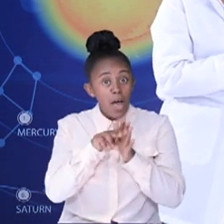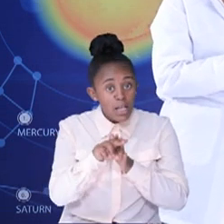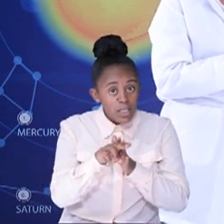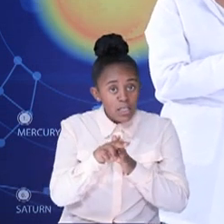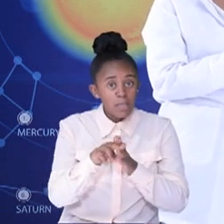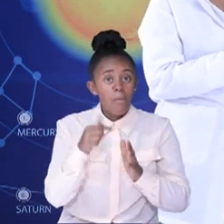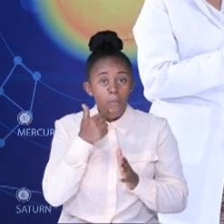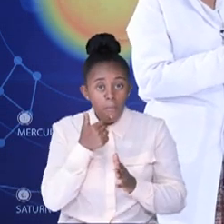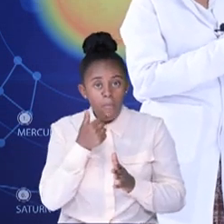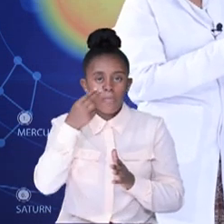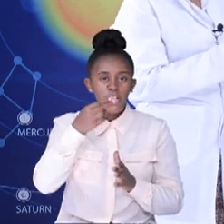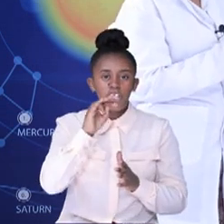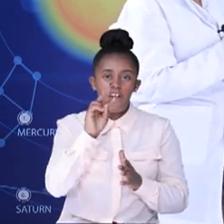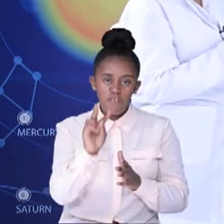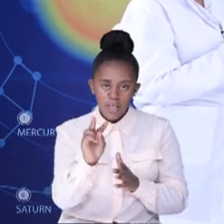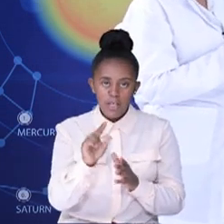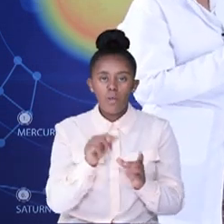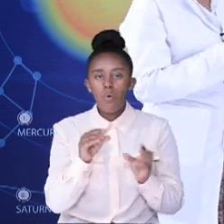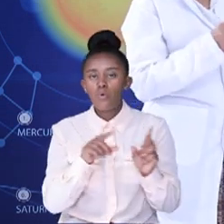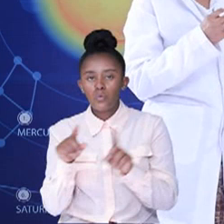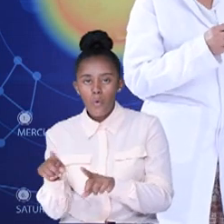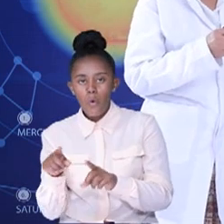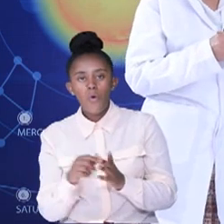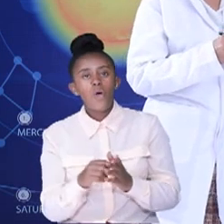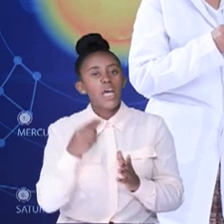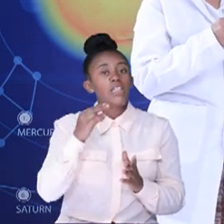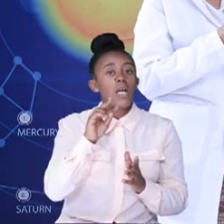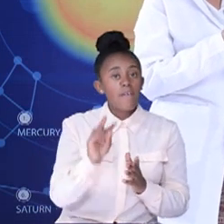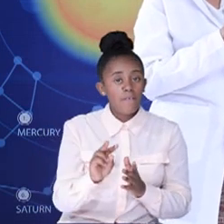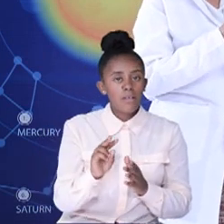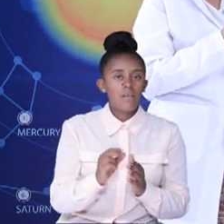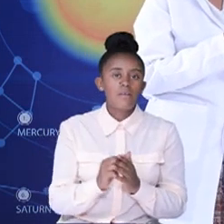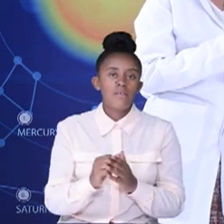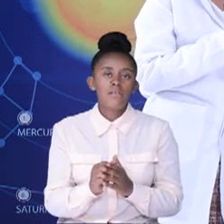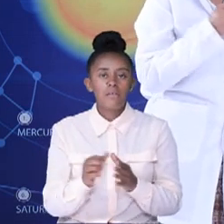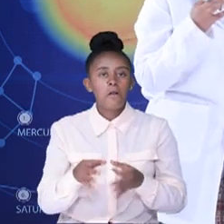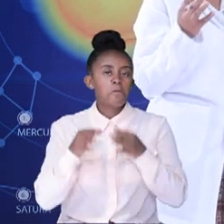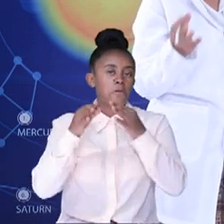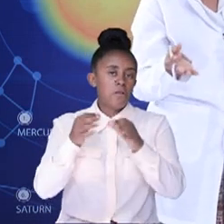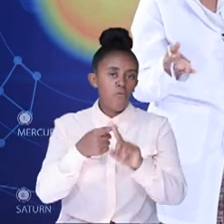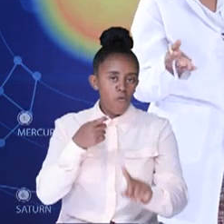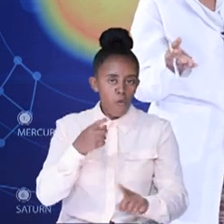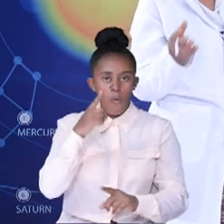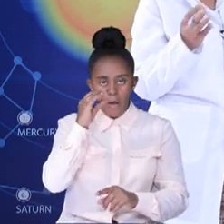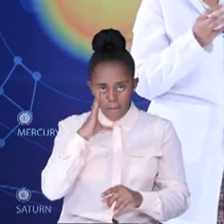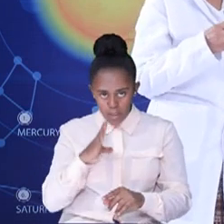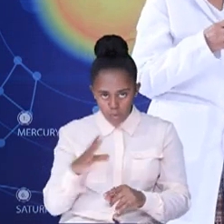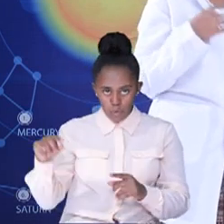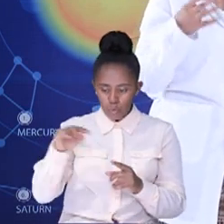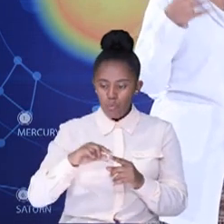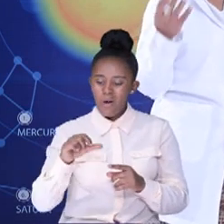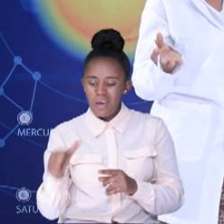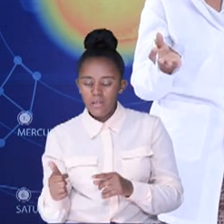as HIV. And also we have seen that HIV can be transmitted from one person